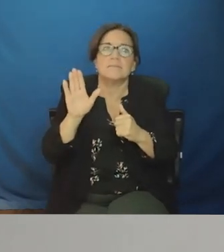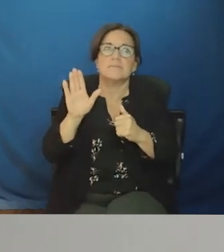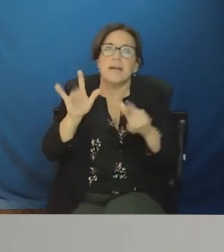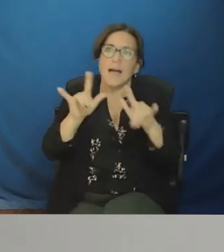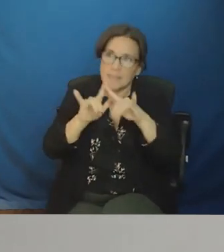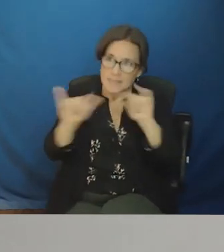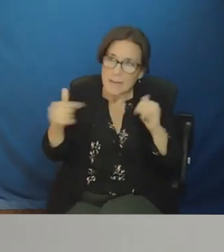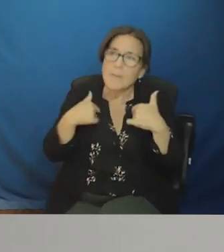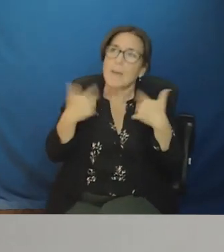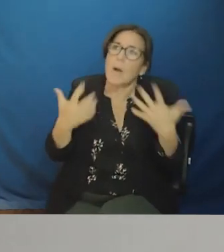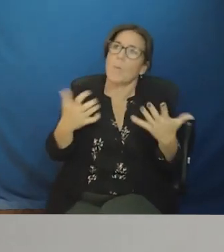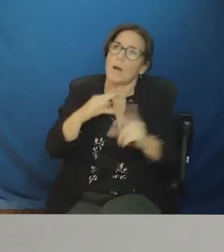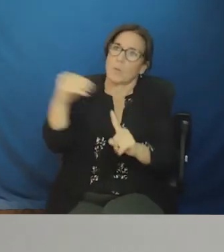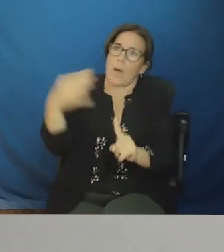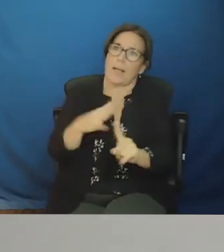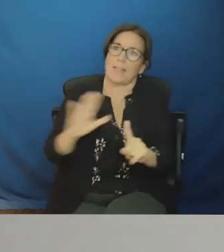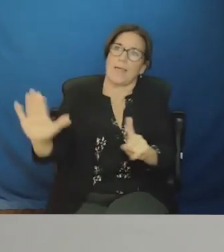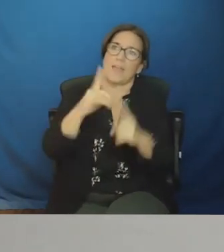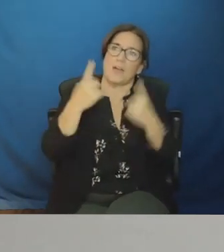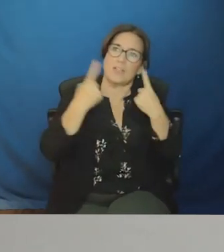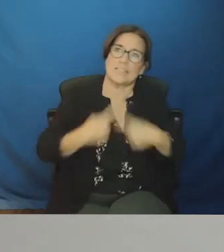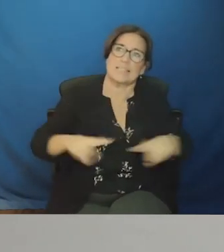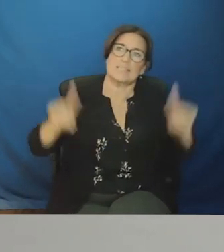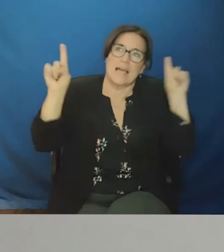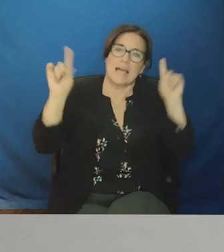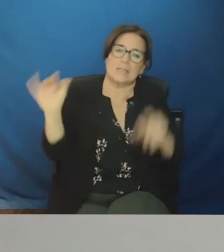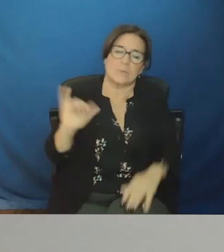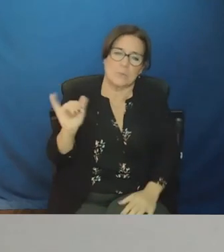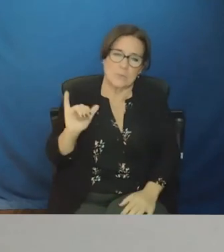And so I don't know how we say that because you still kind of feel like, well, it